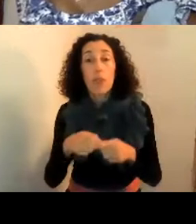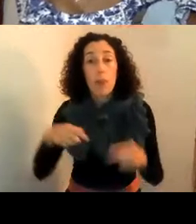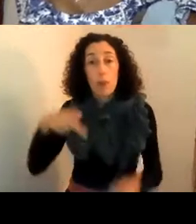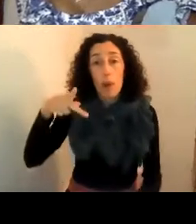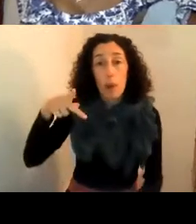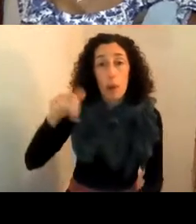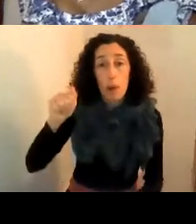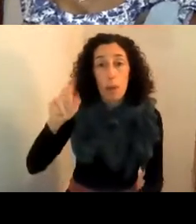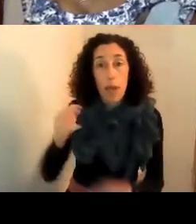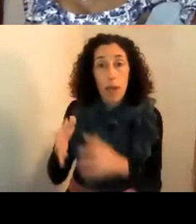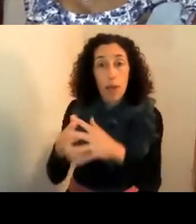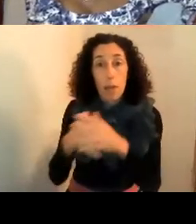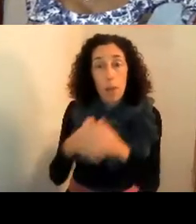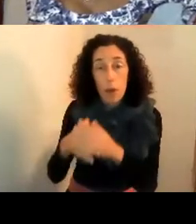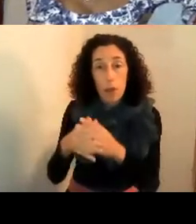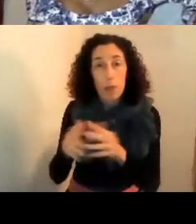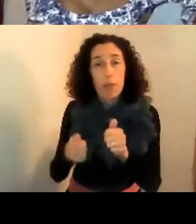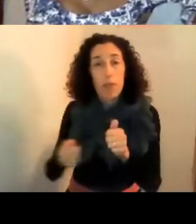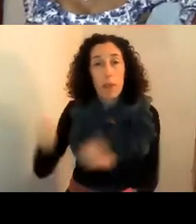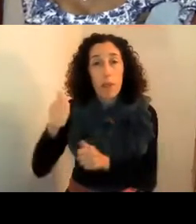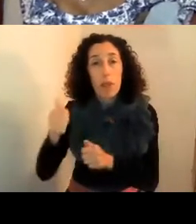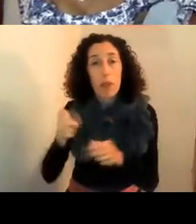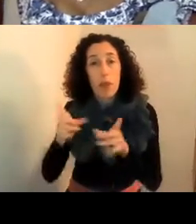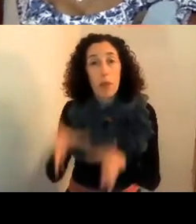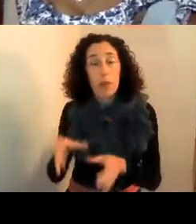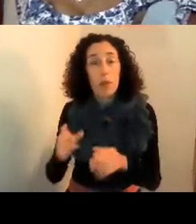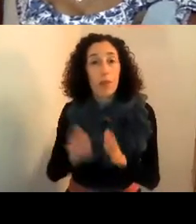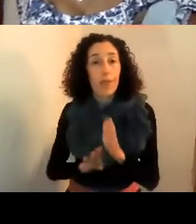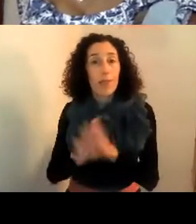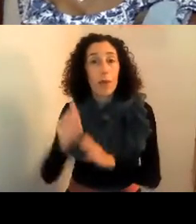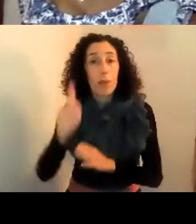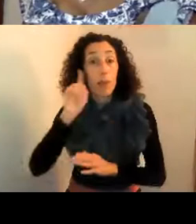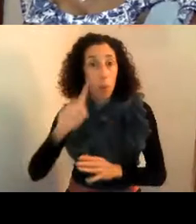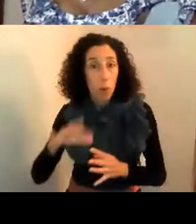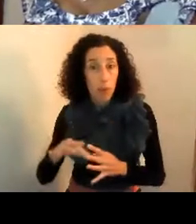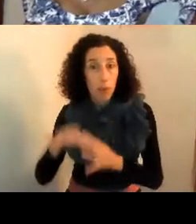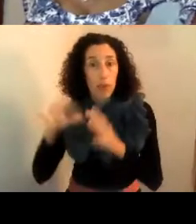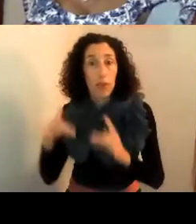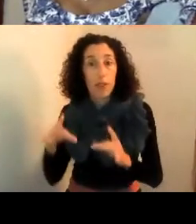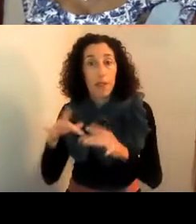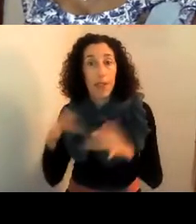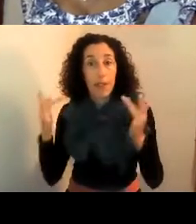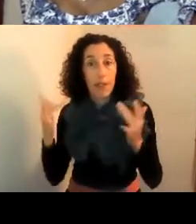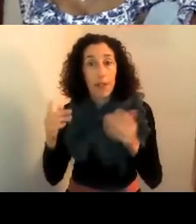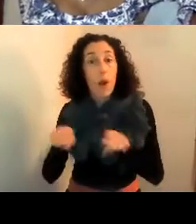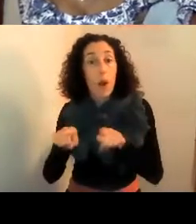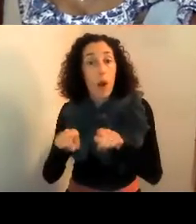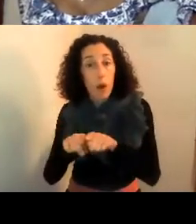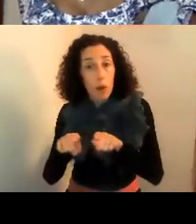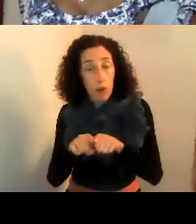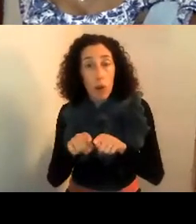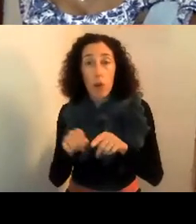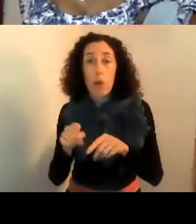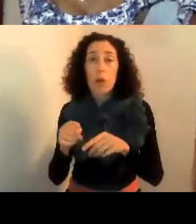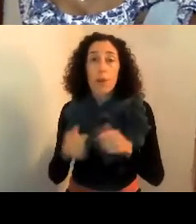deputy director of development for special events. And before that, she helped oversee executive education at